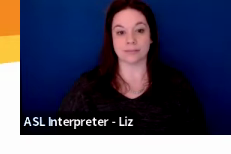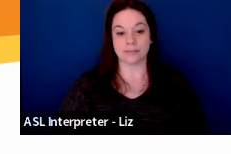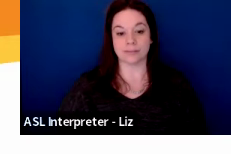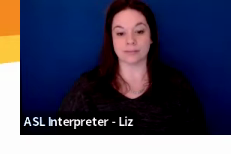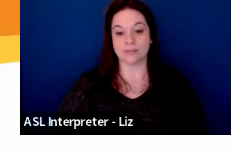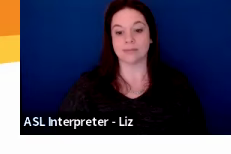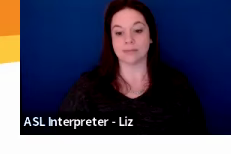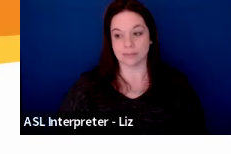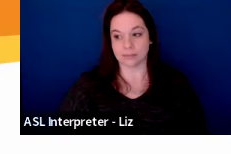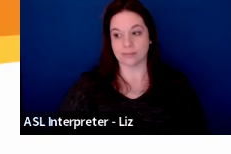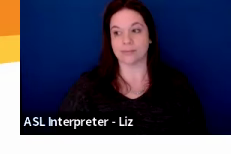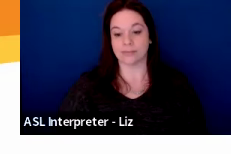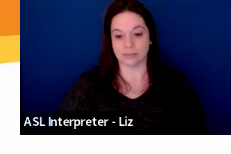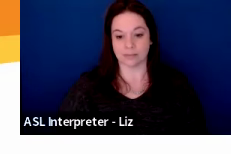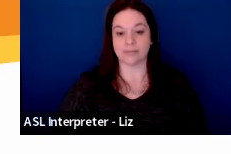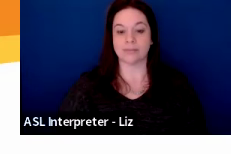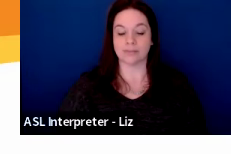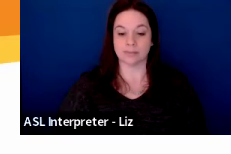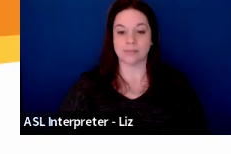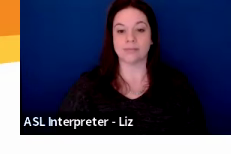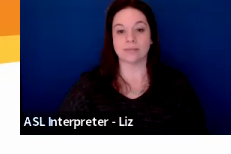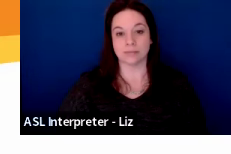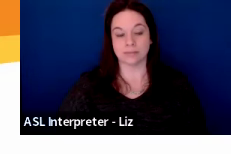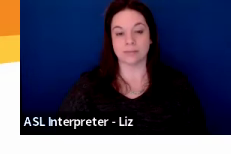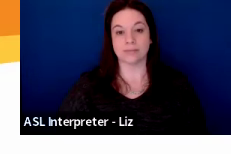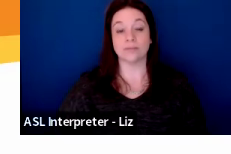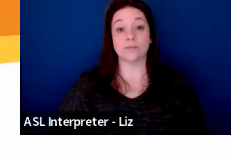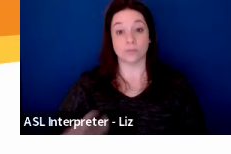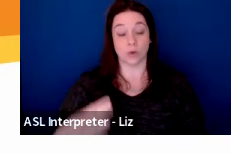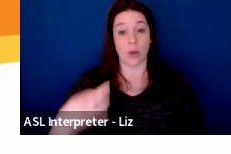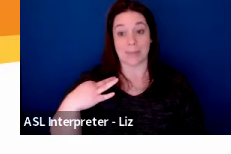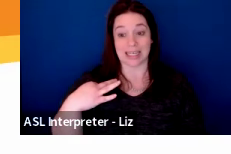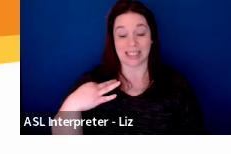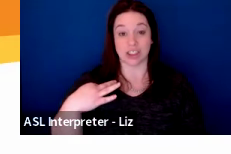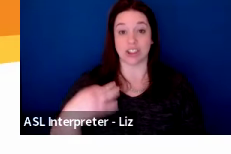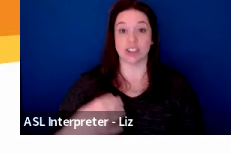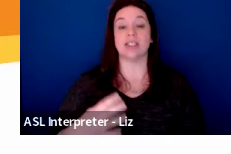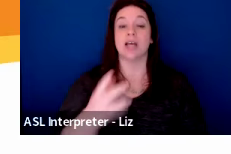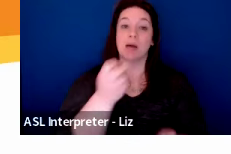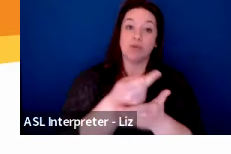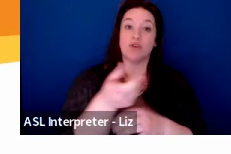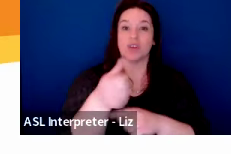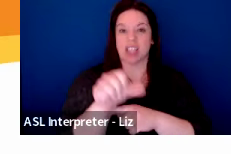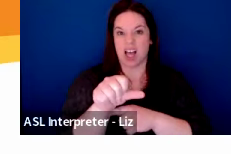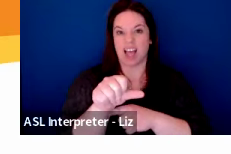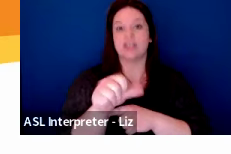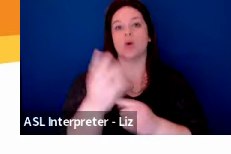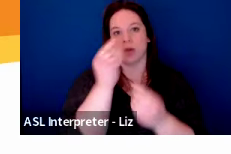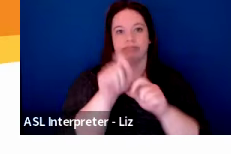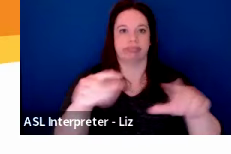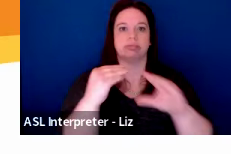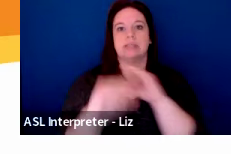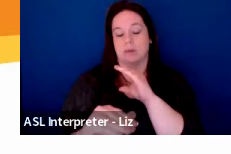All applicants are going to be notified by email if the application has been approved or declined. If your project